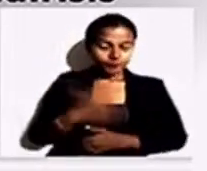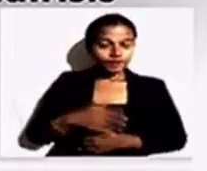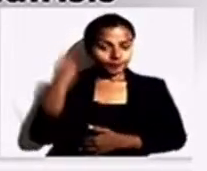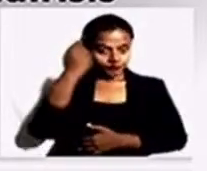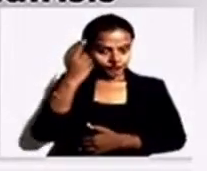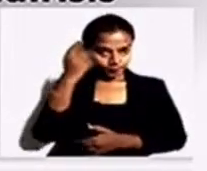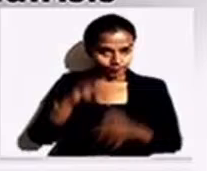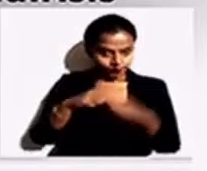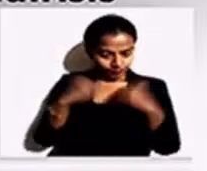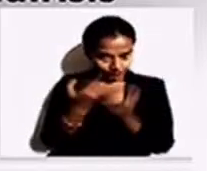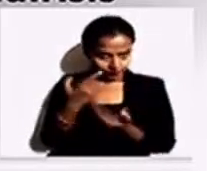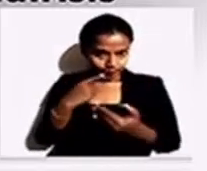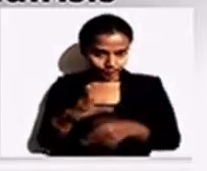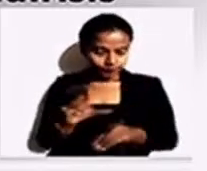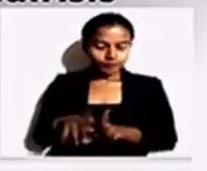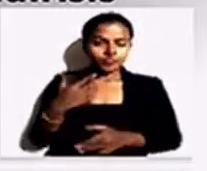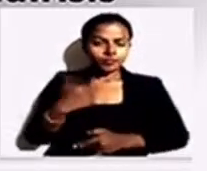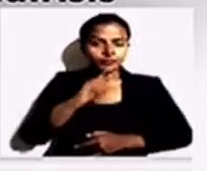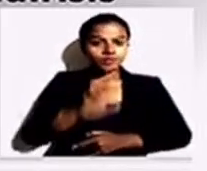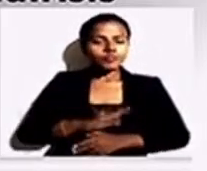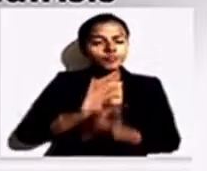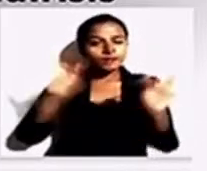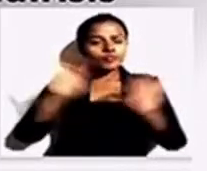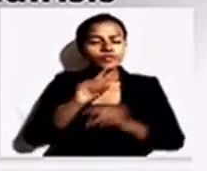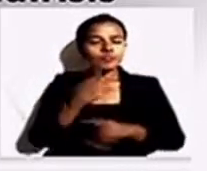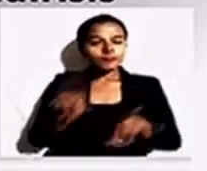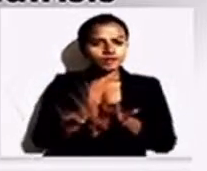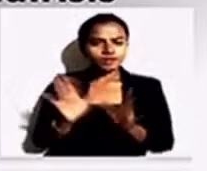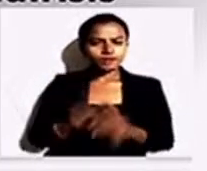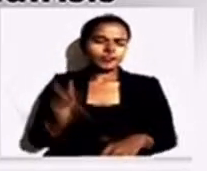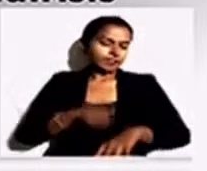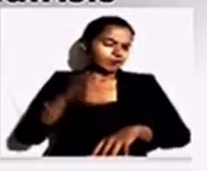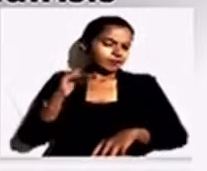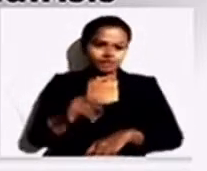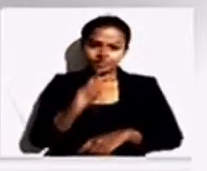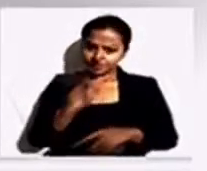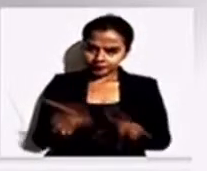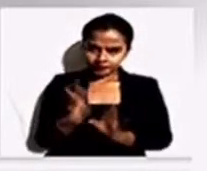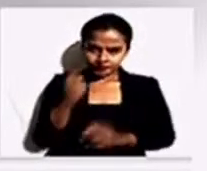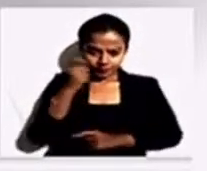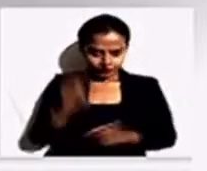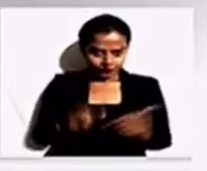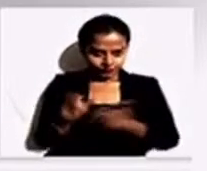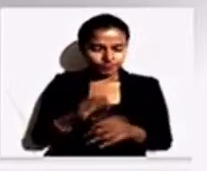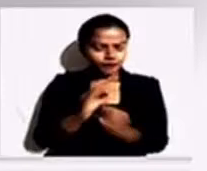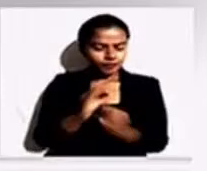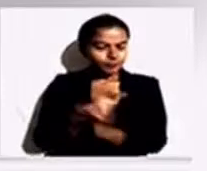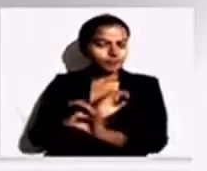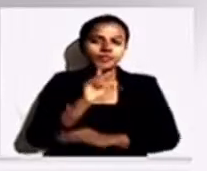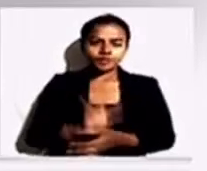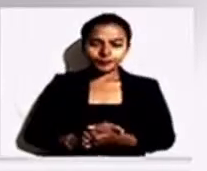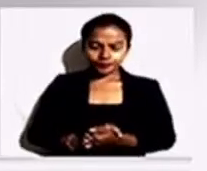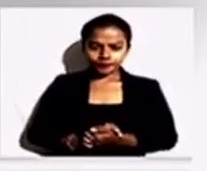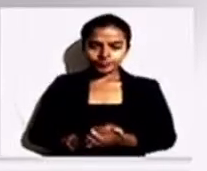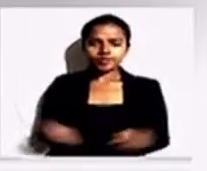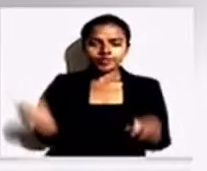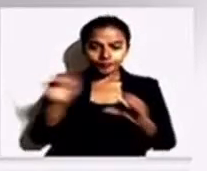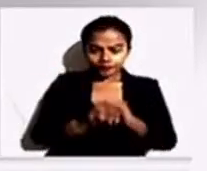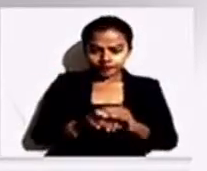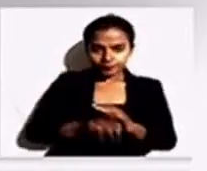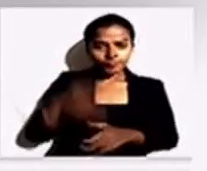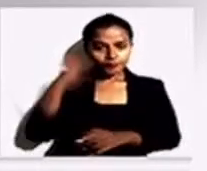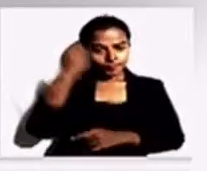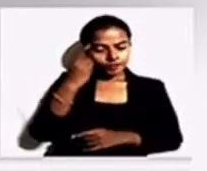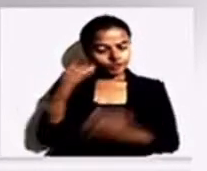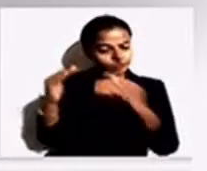this publicity is most unfortunate and without any rational basis," end quote. The College of Psychiatrists insisted that none of